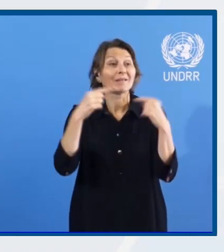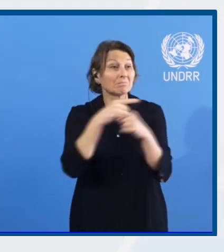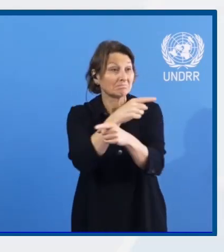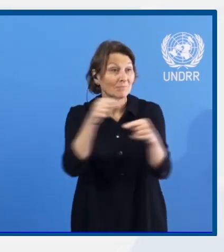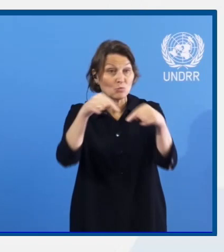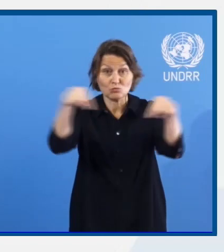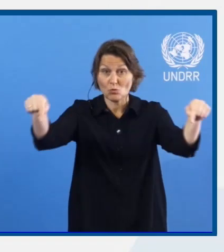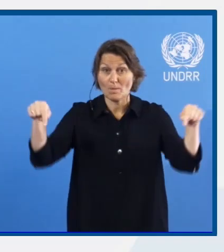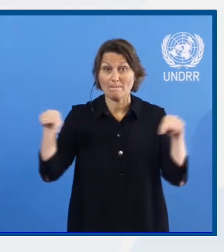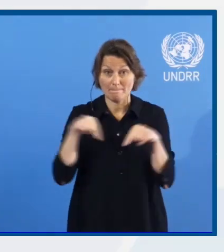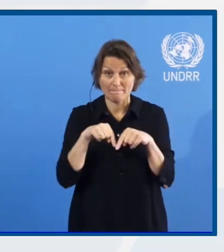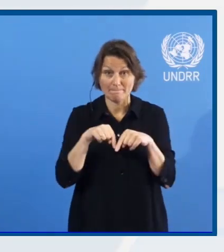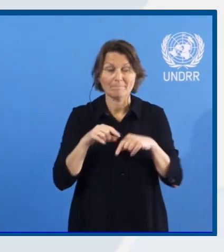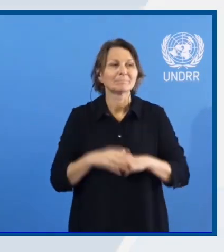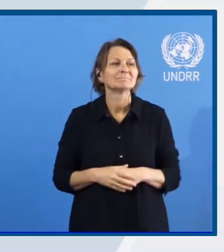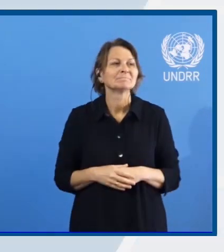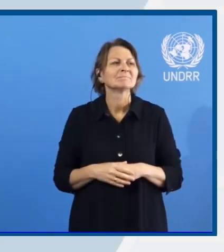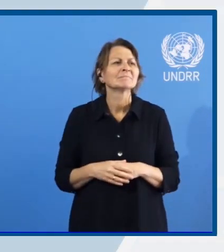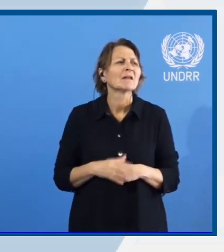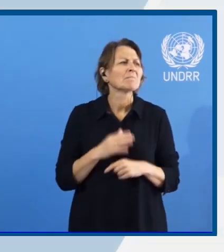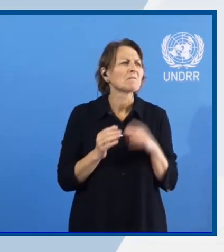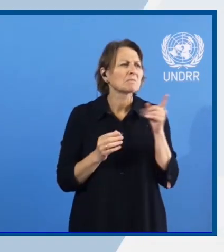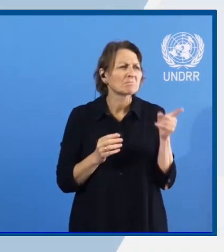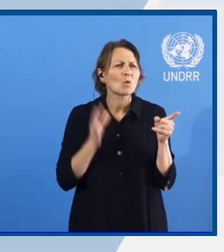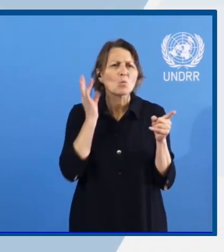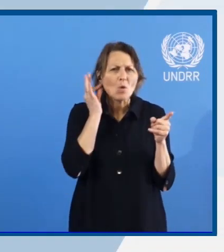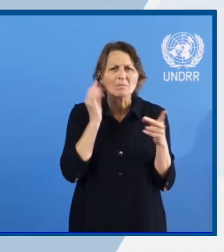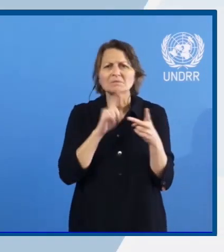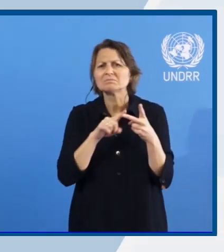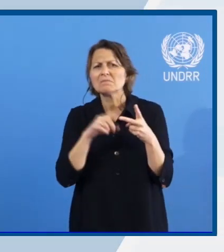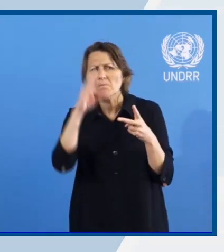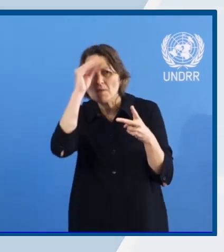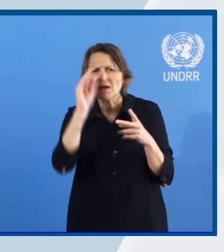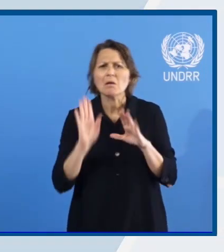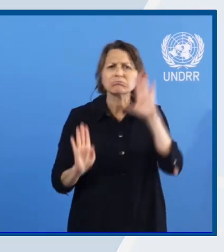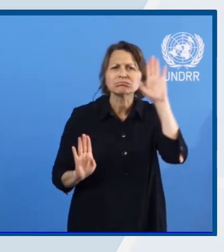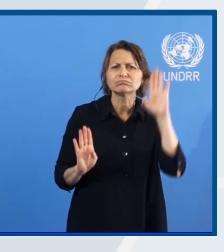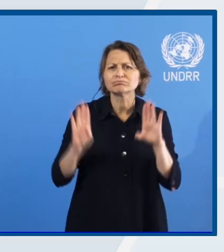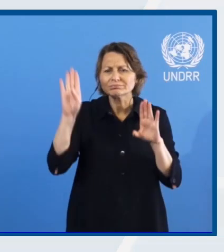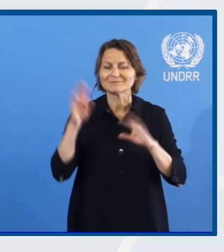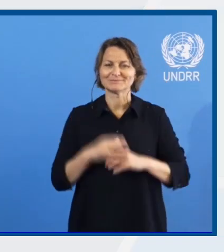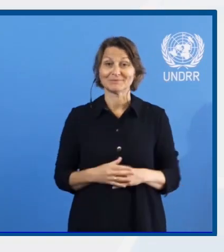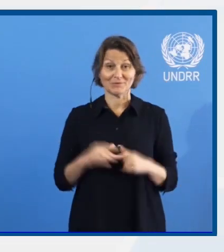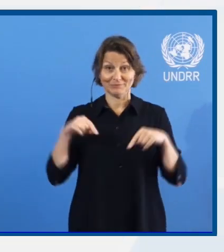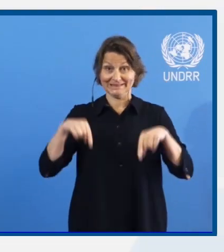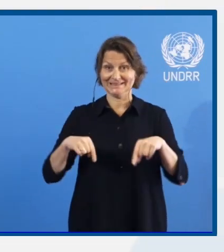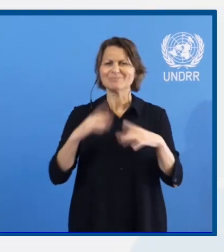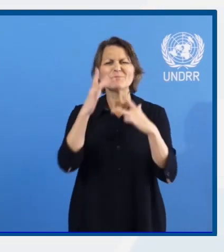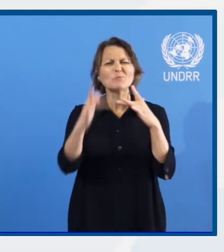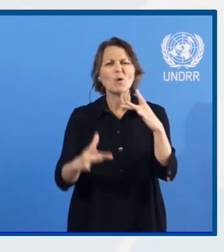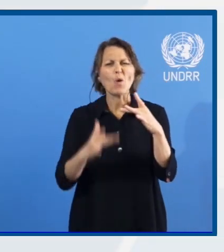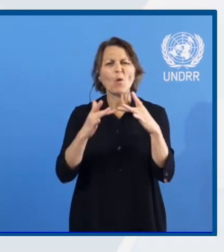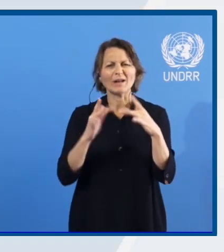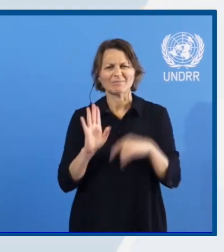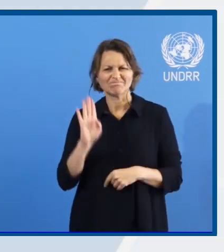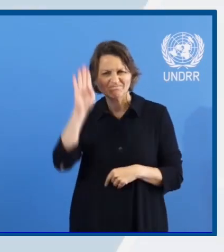gentle lady over there first, and then the gentleman, and then. But I'll take a question from here first. So one question